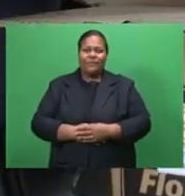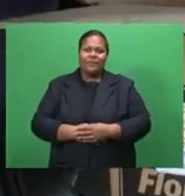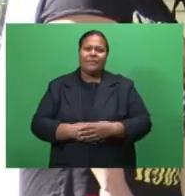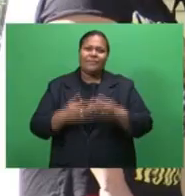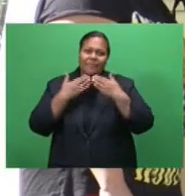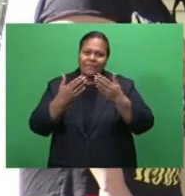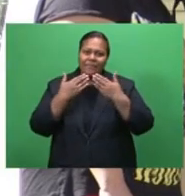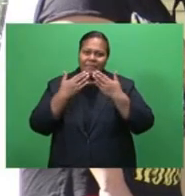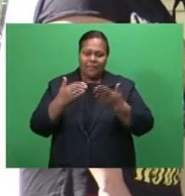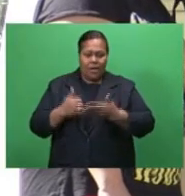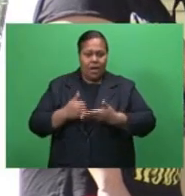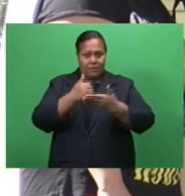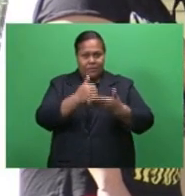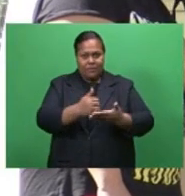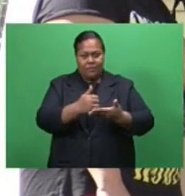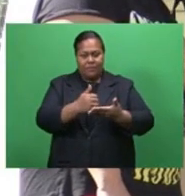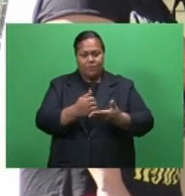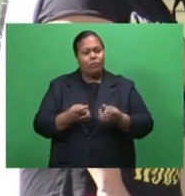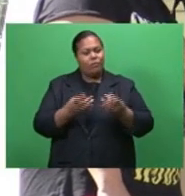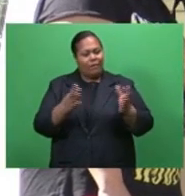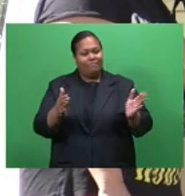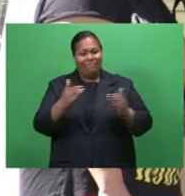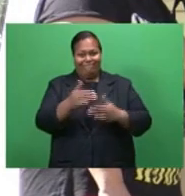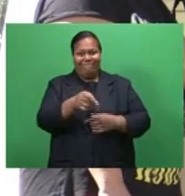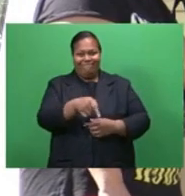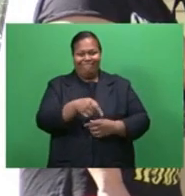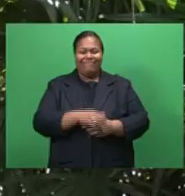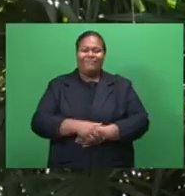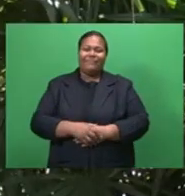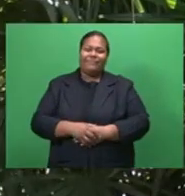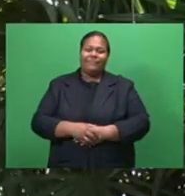assistance provided by the Rotary Club of Lautoka.